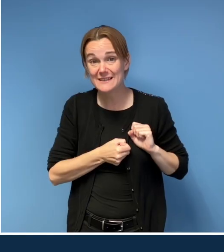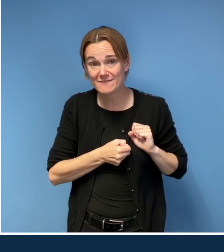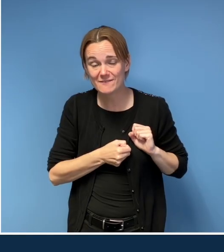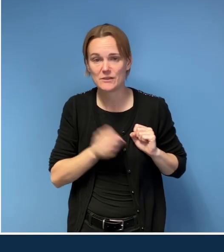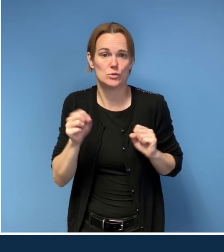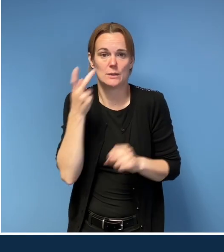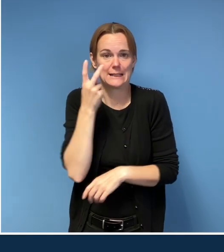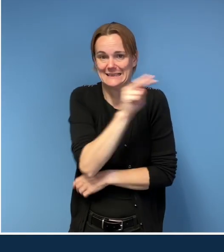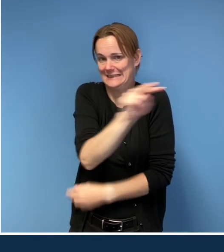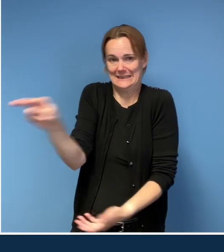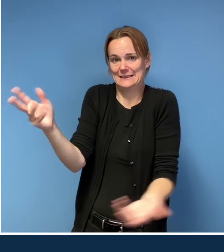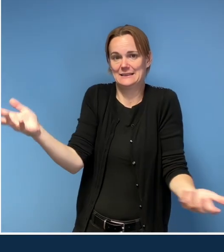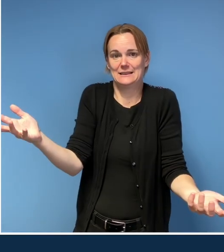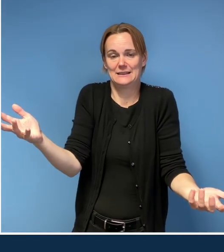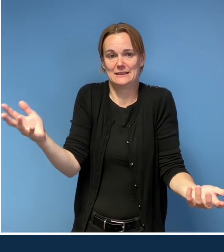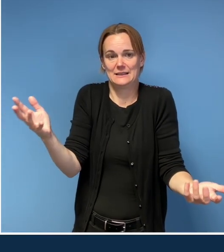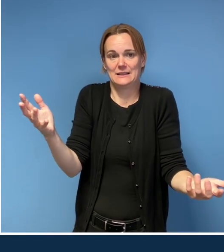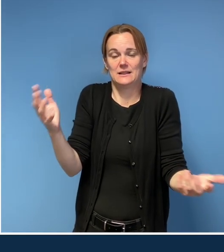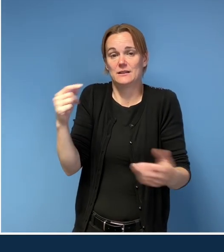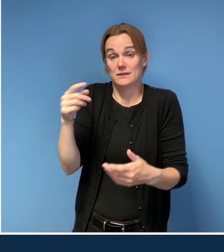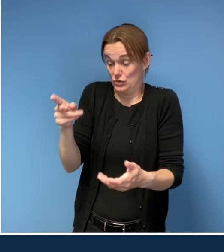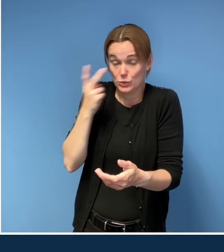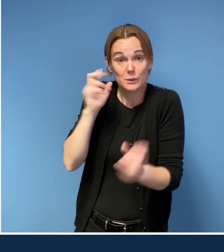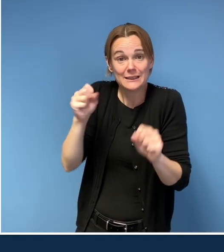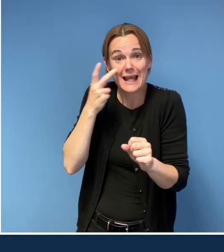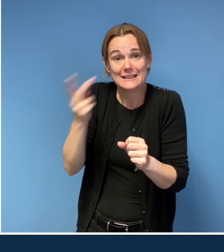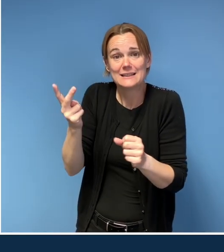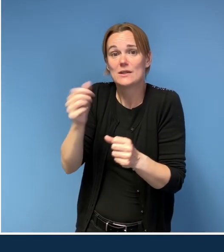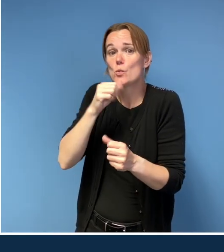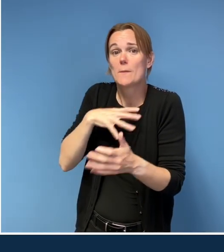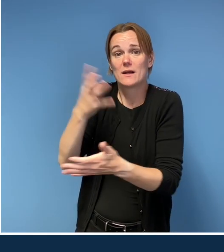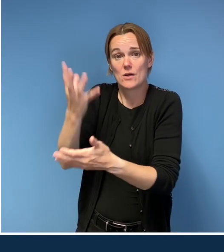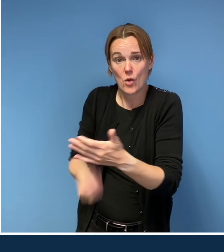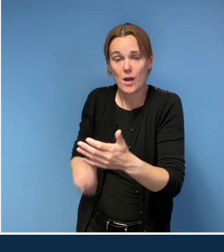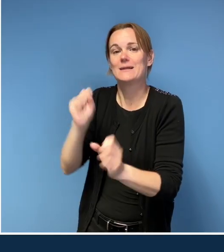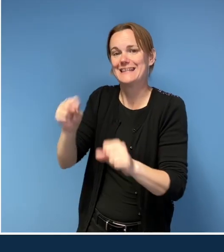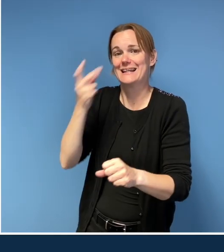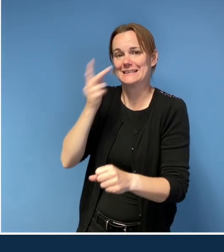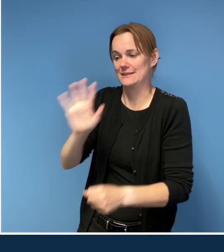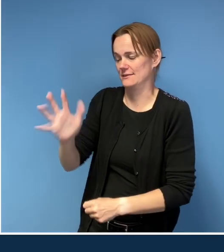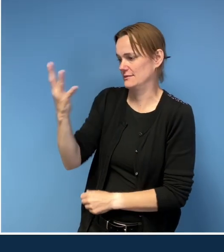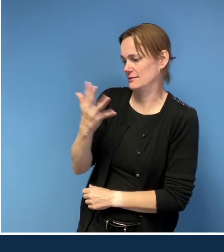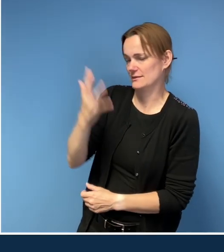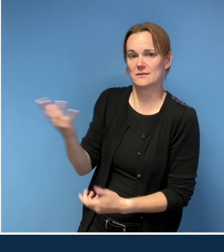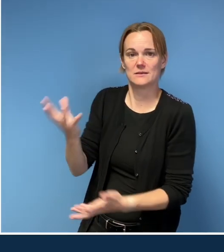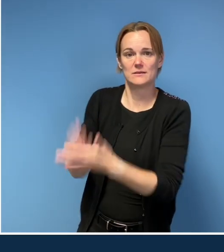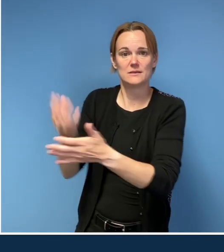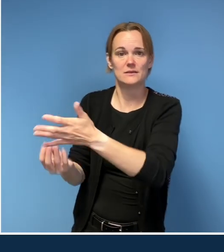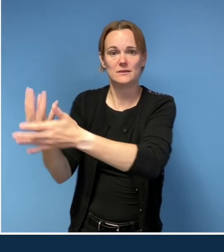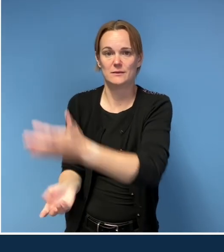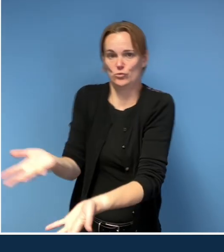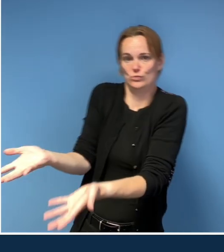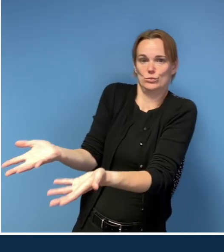in the stories, and the future stolen by the MMIWG crisis. I will say that it demands